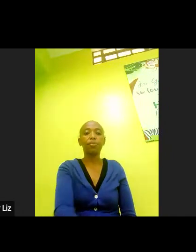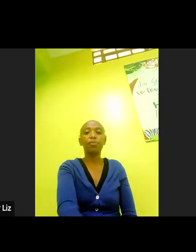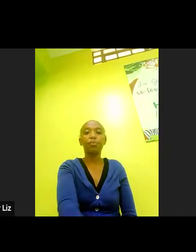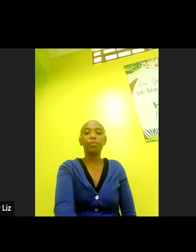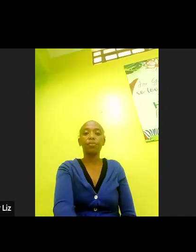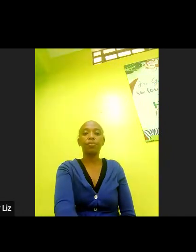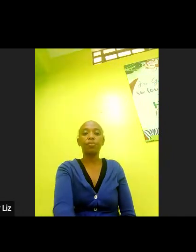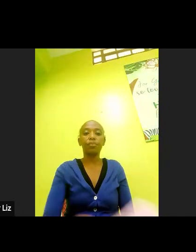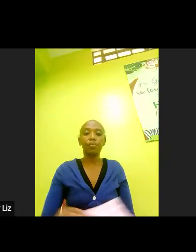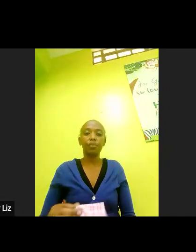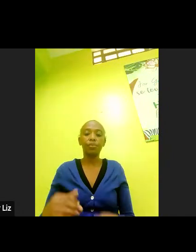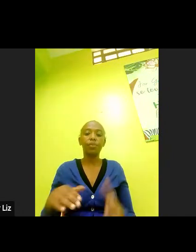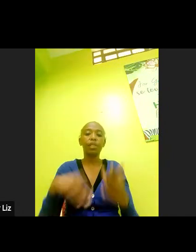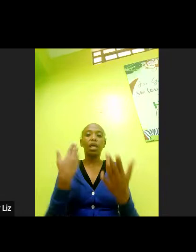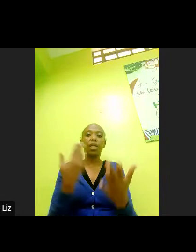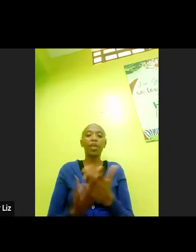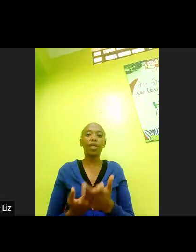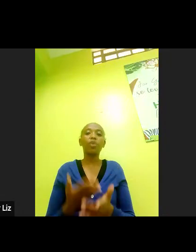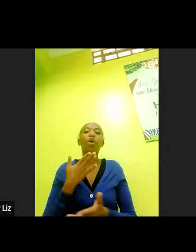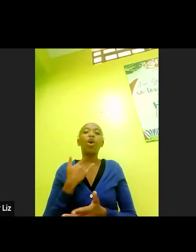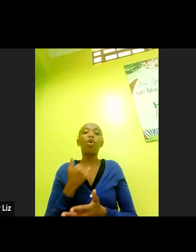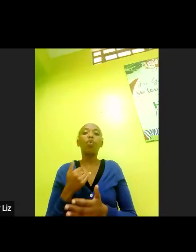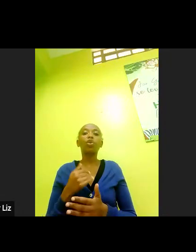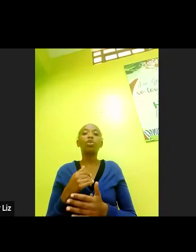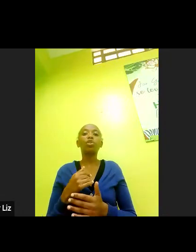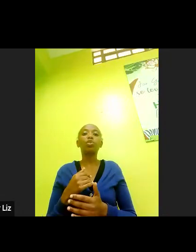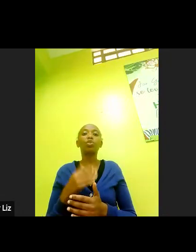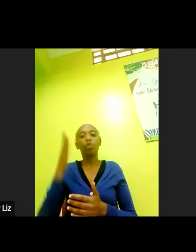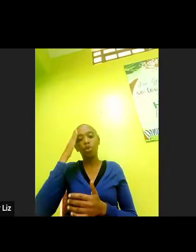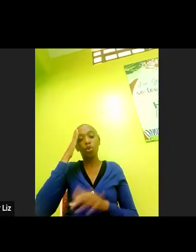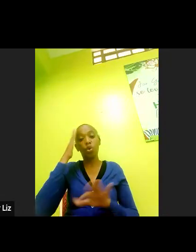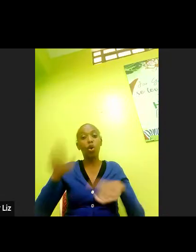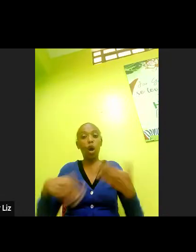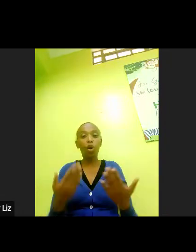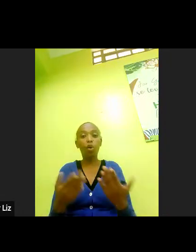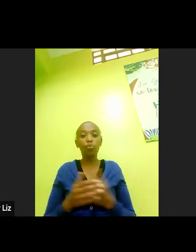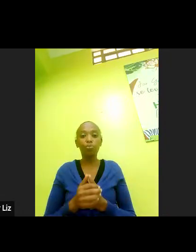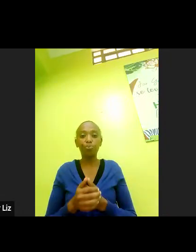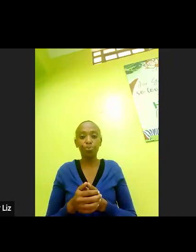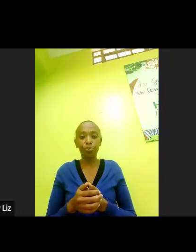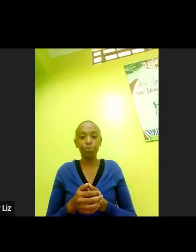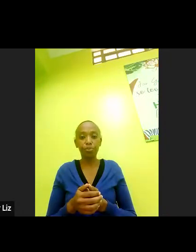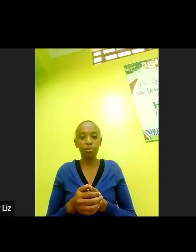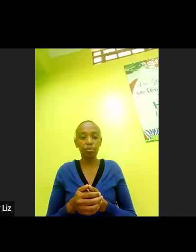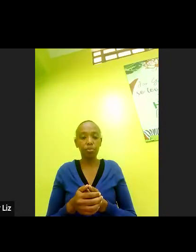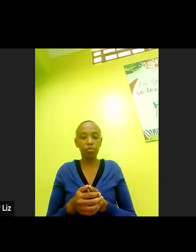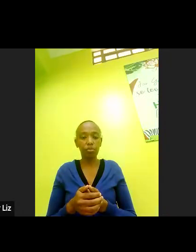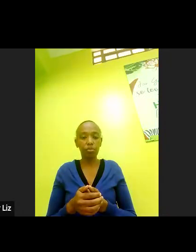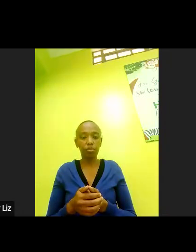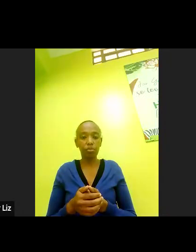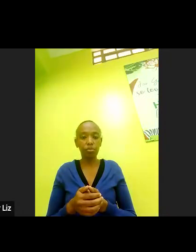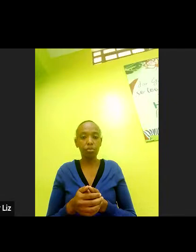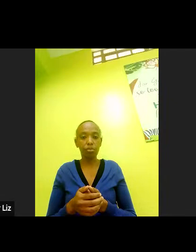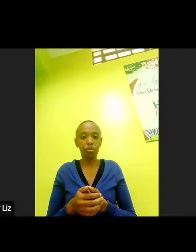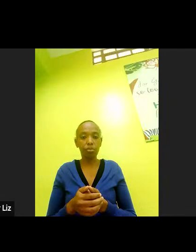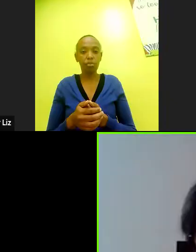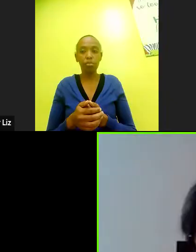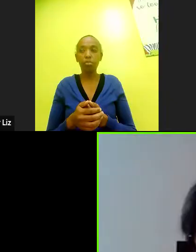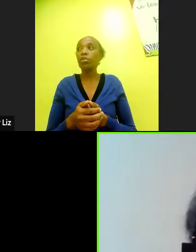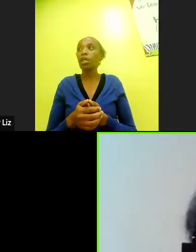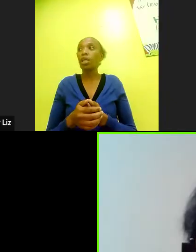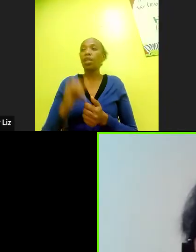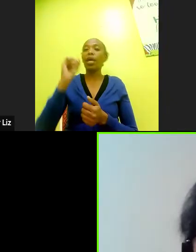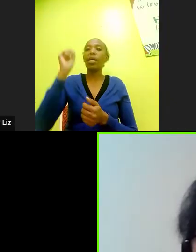Thank you, Nicole. I wanted to just know how cast in iron the index